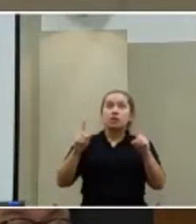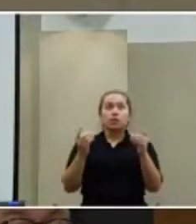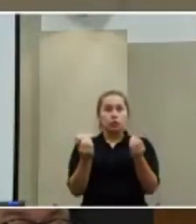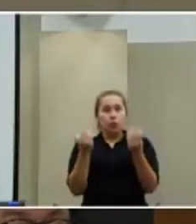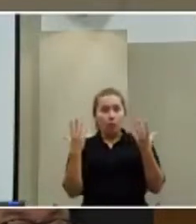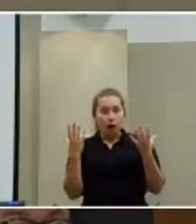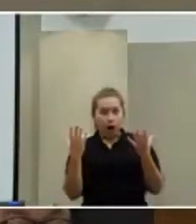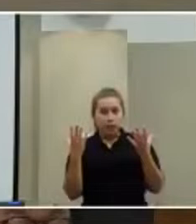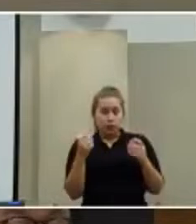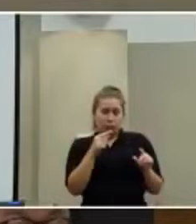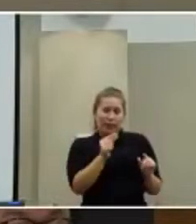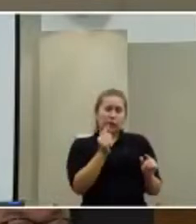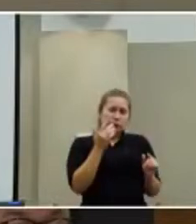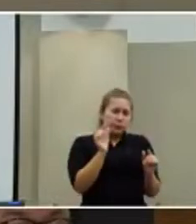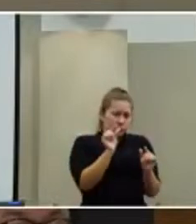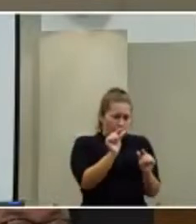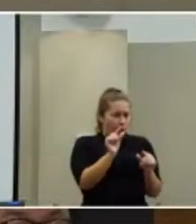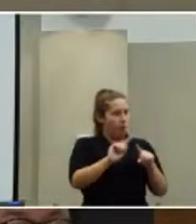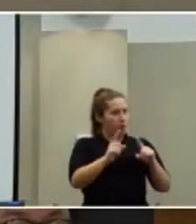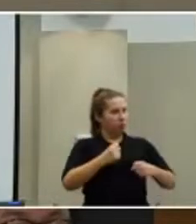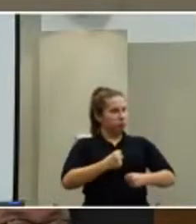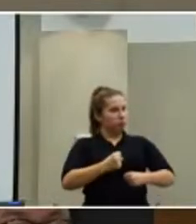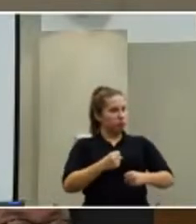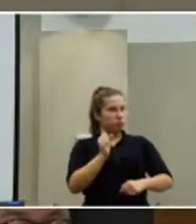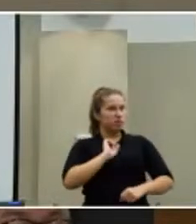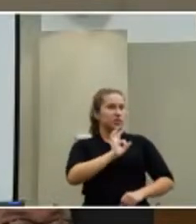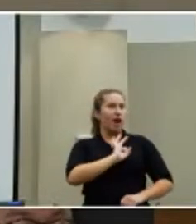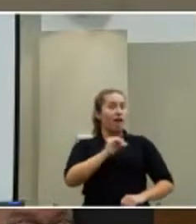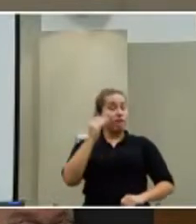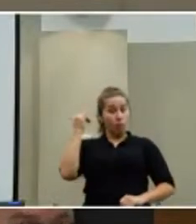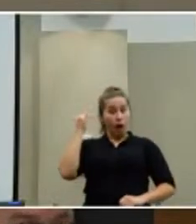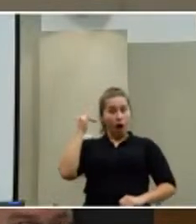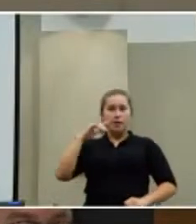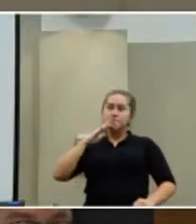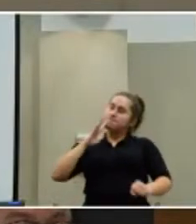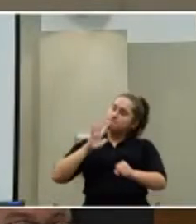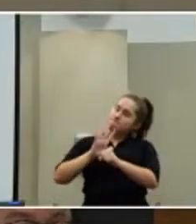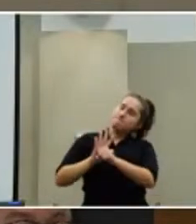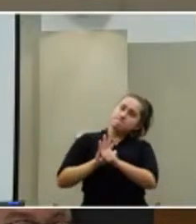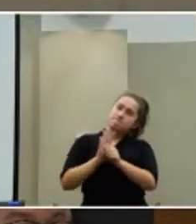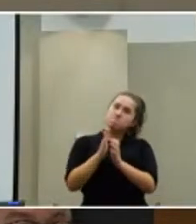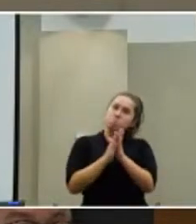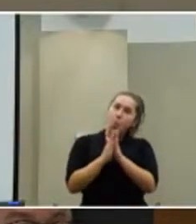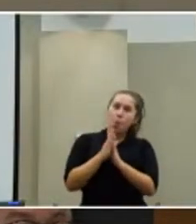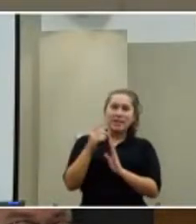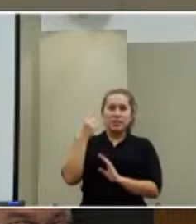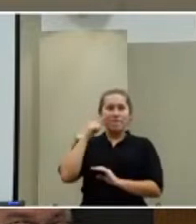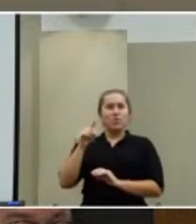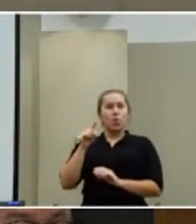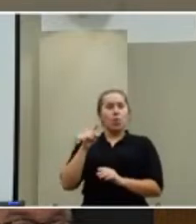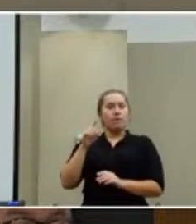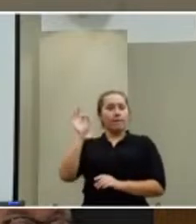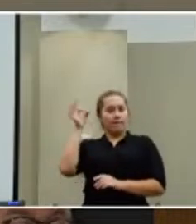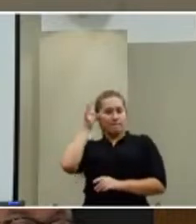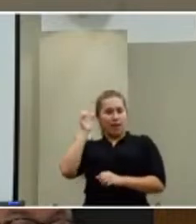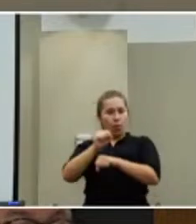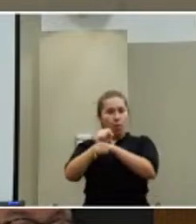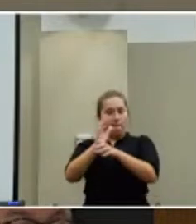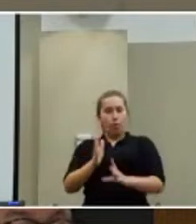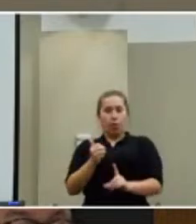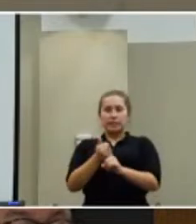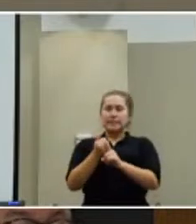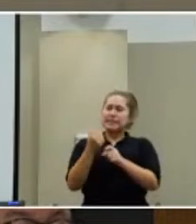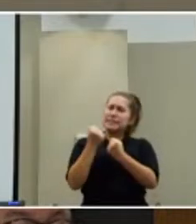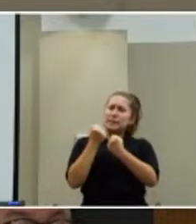their tiny but mighty staff is the dedication of career federal employees that have supported the Access